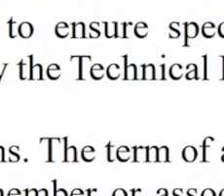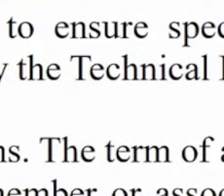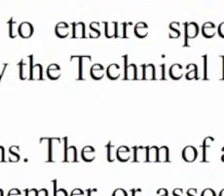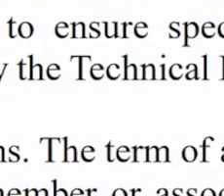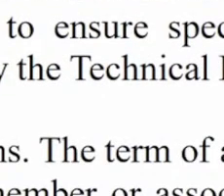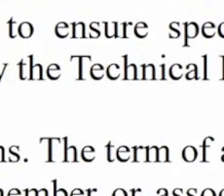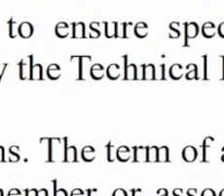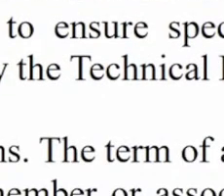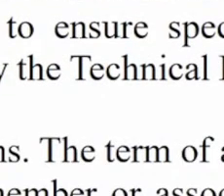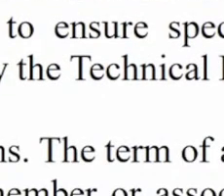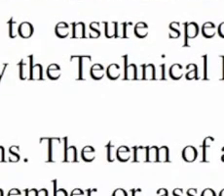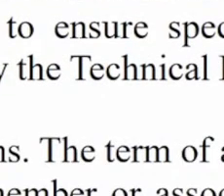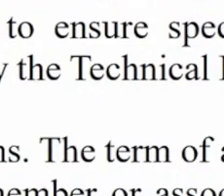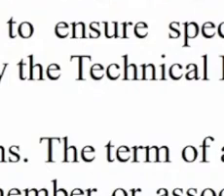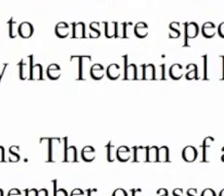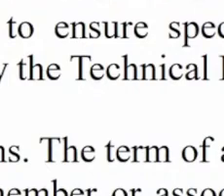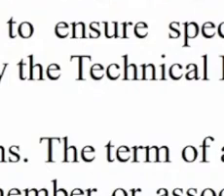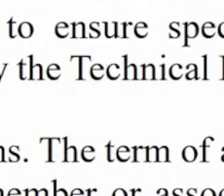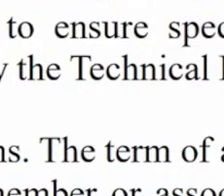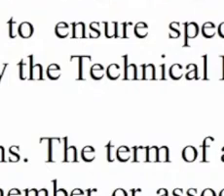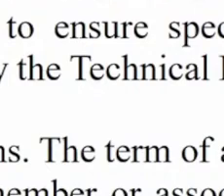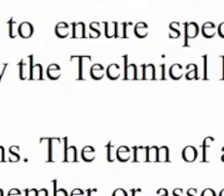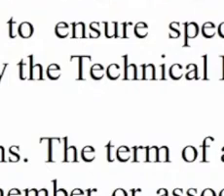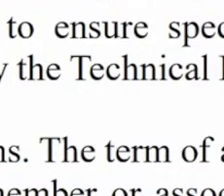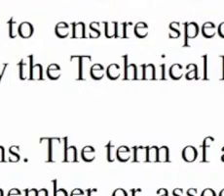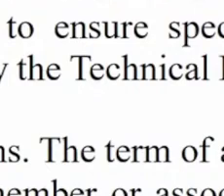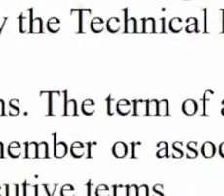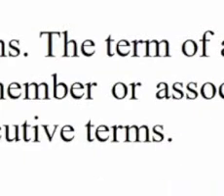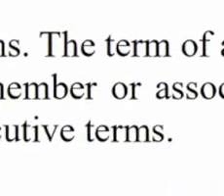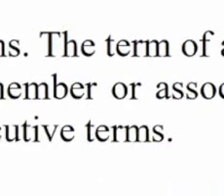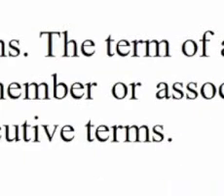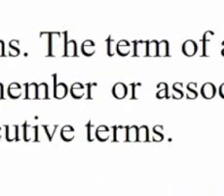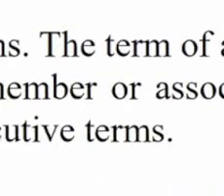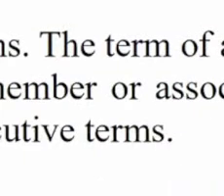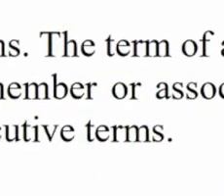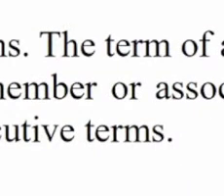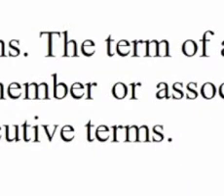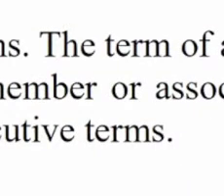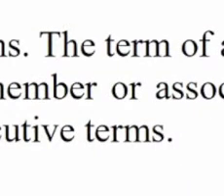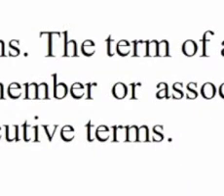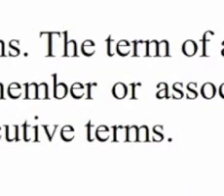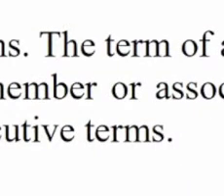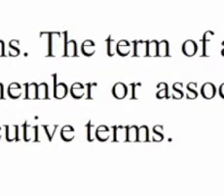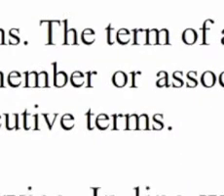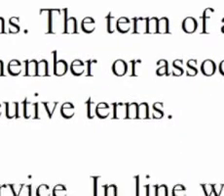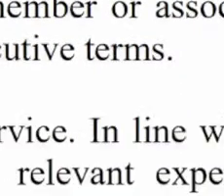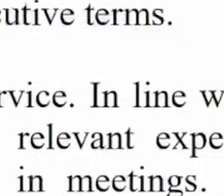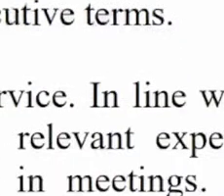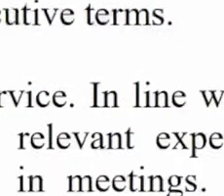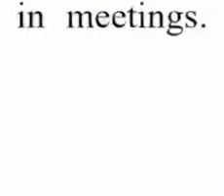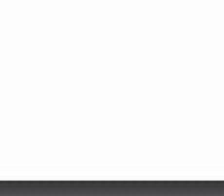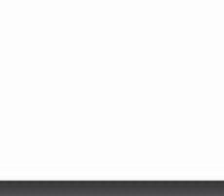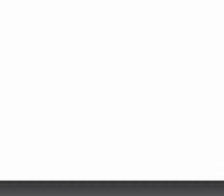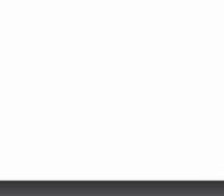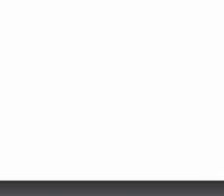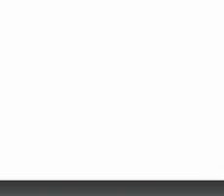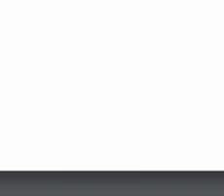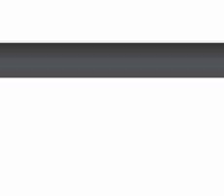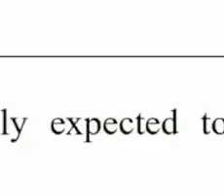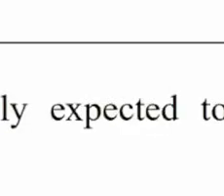so section one para B would Now read providing technical feedback and